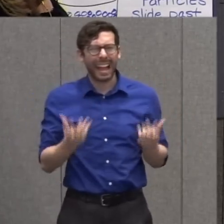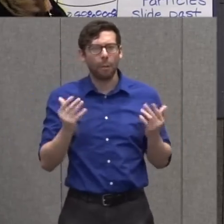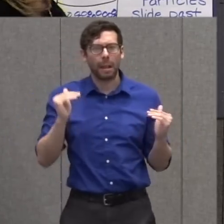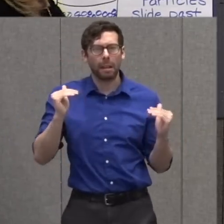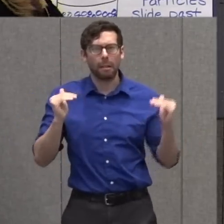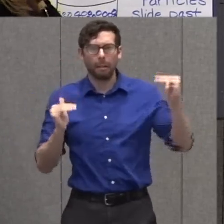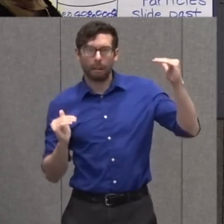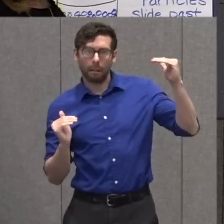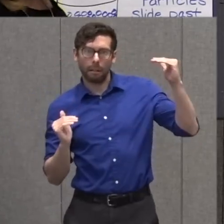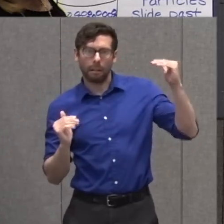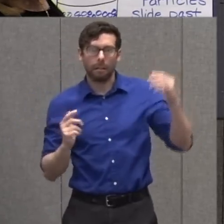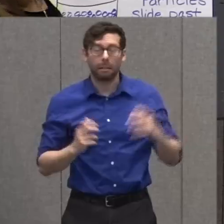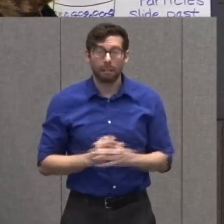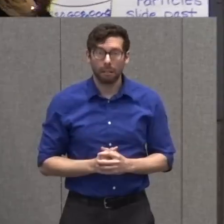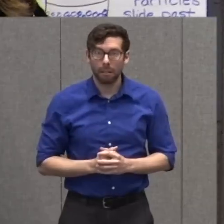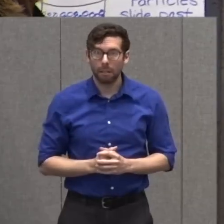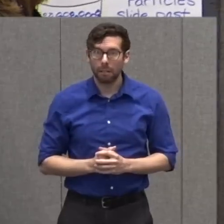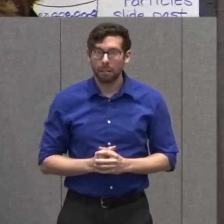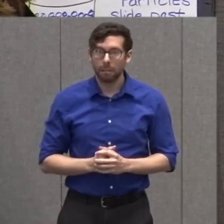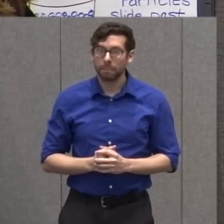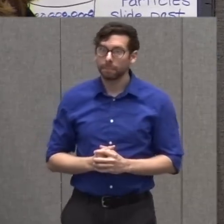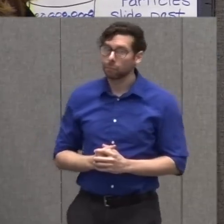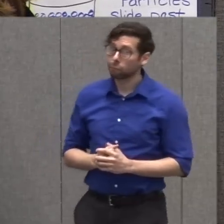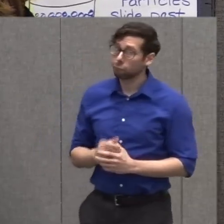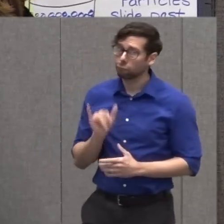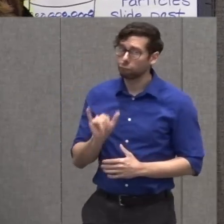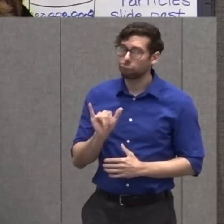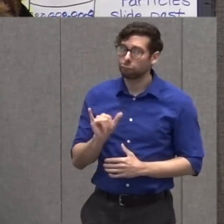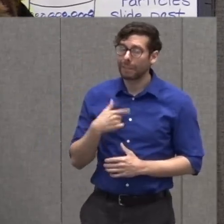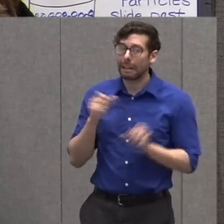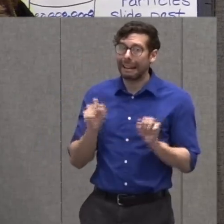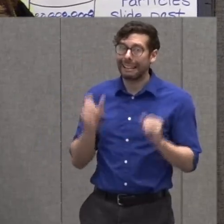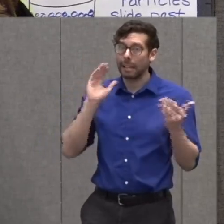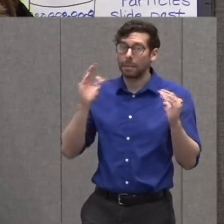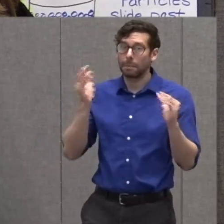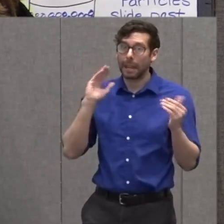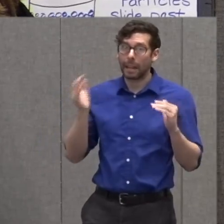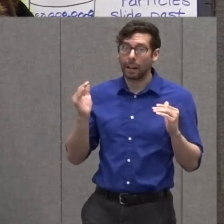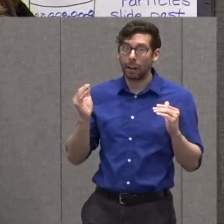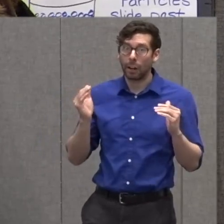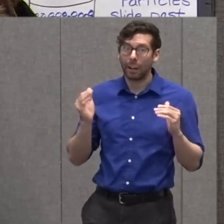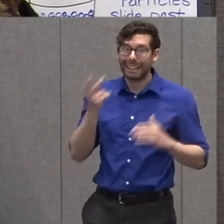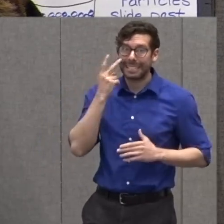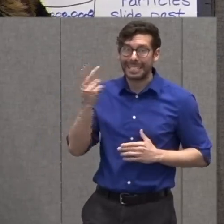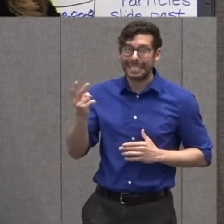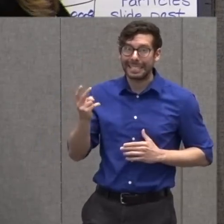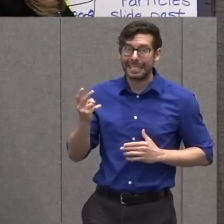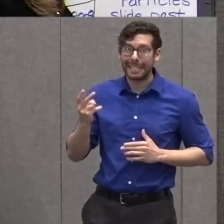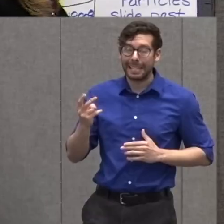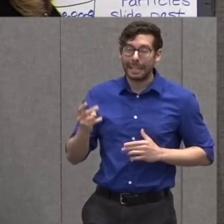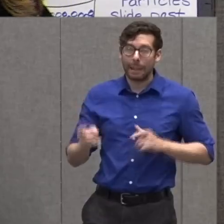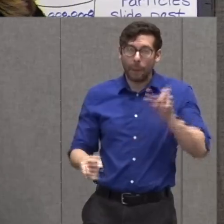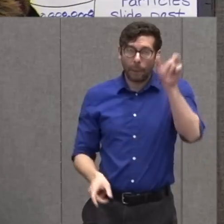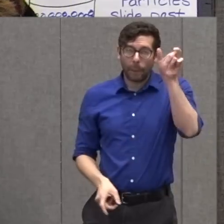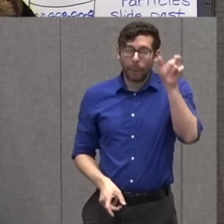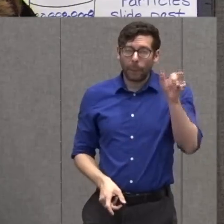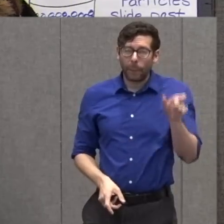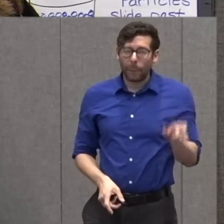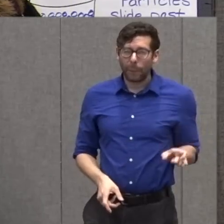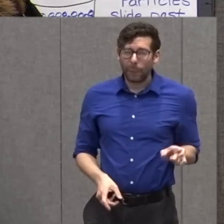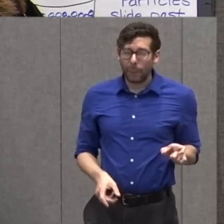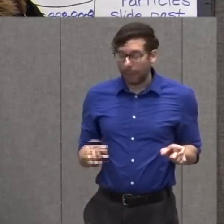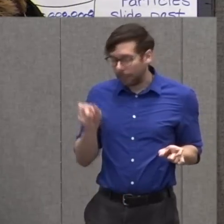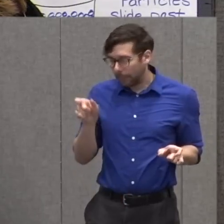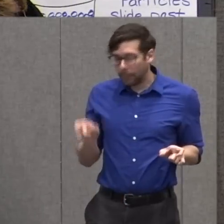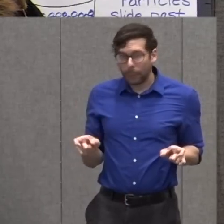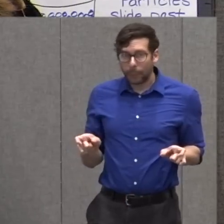them by Right. just saying there's way more sinks, not as many floats. And so this would be the same, so